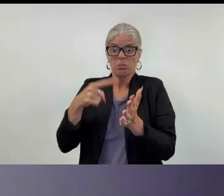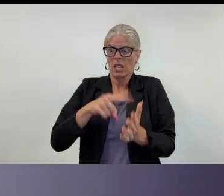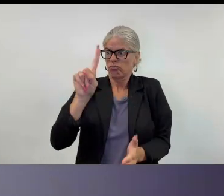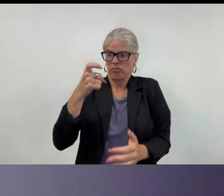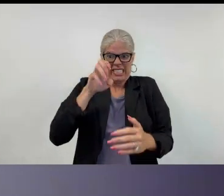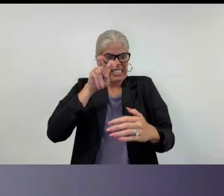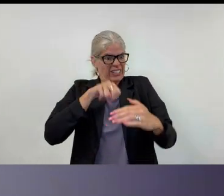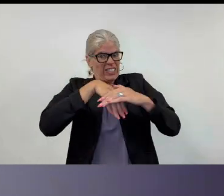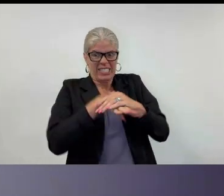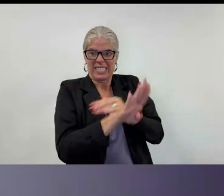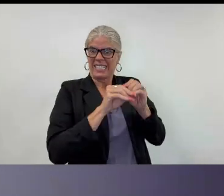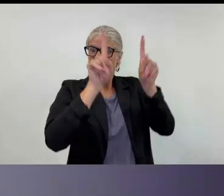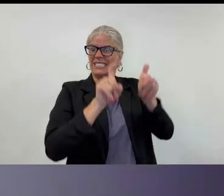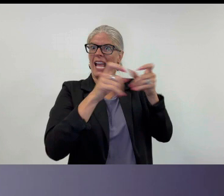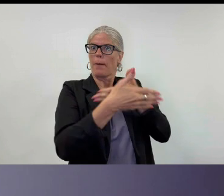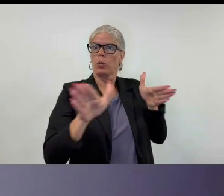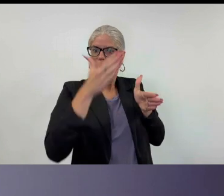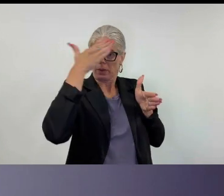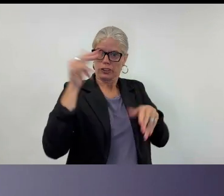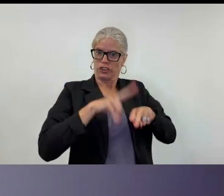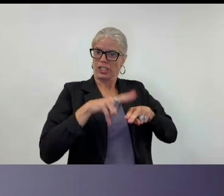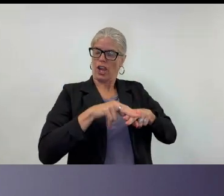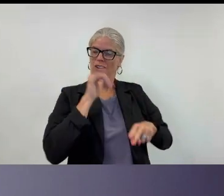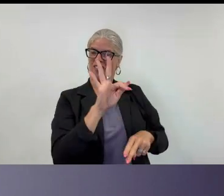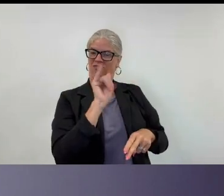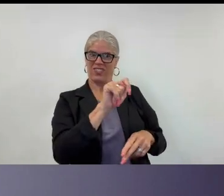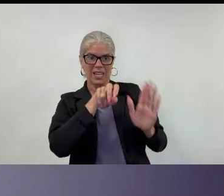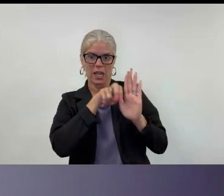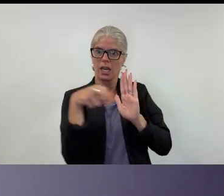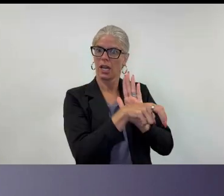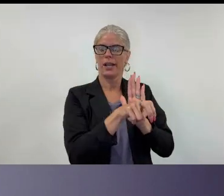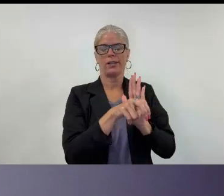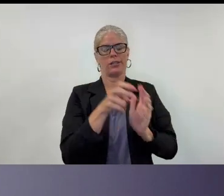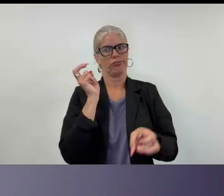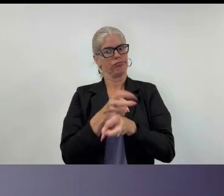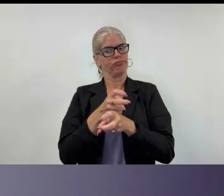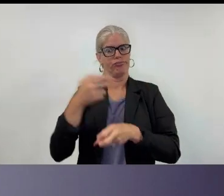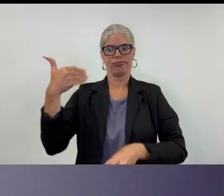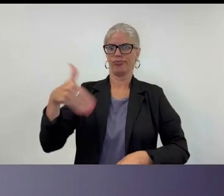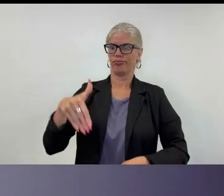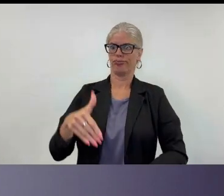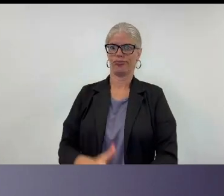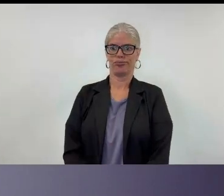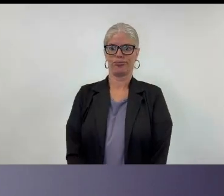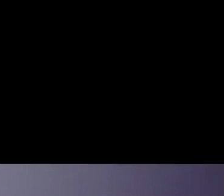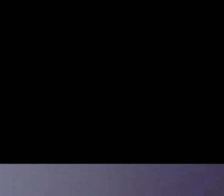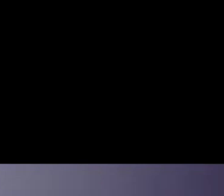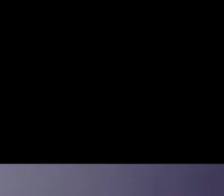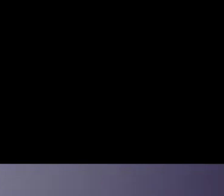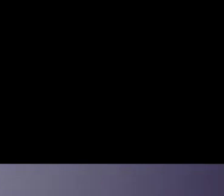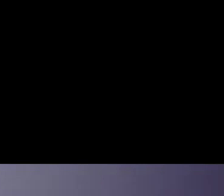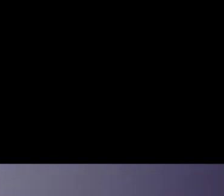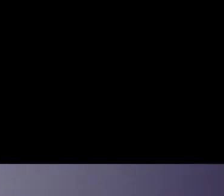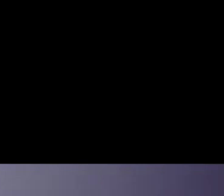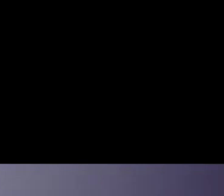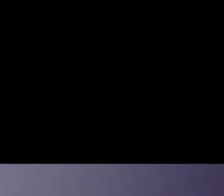at urodynamic testing. You can't get in. Sometimes you can't even get into the exam rooms. Yes. And trying